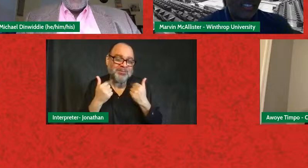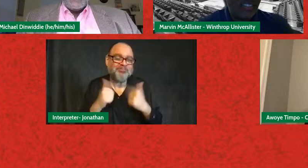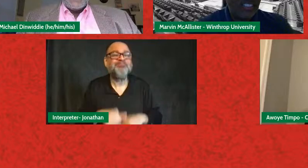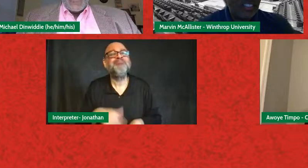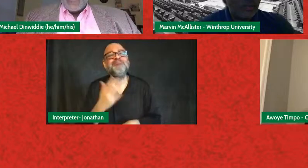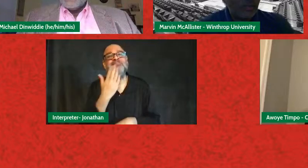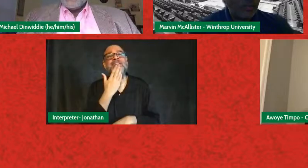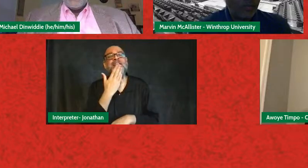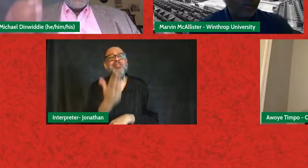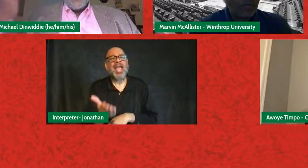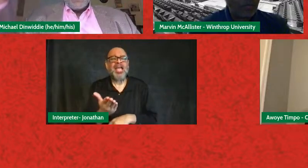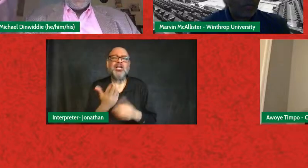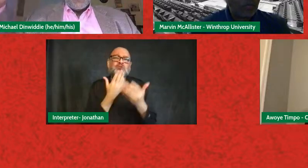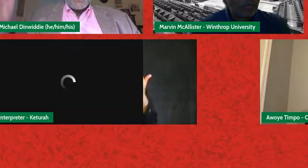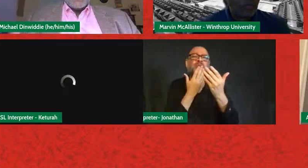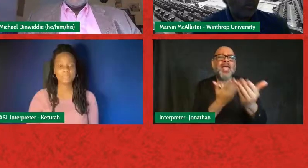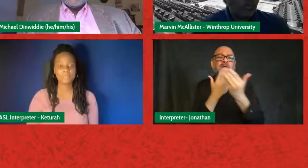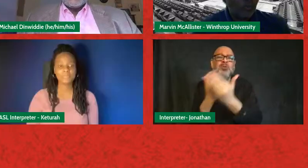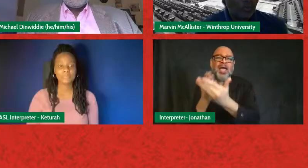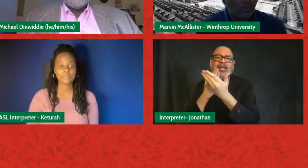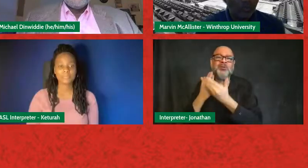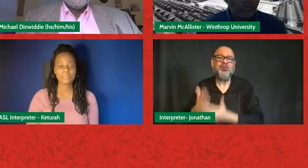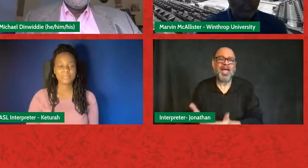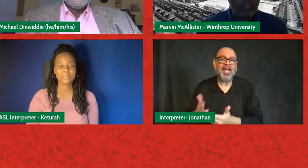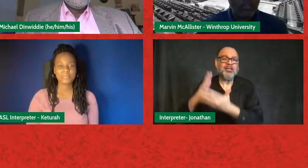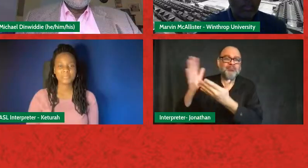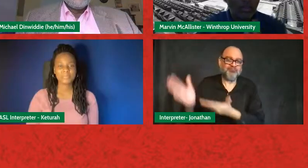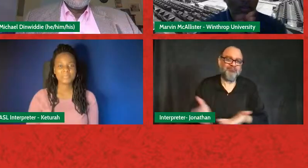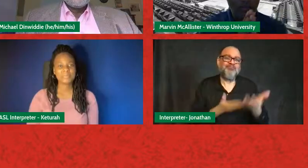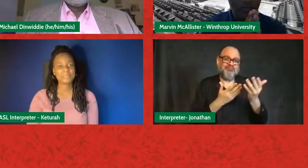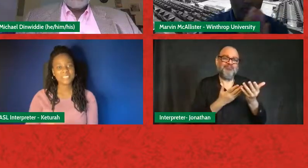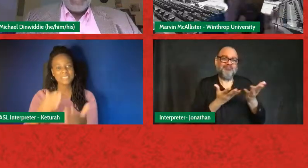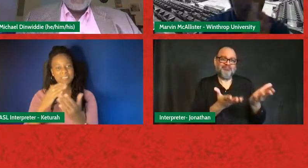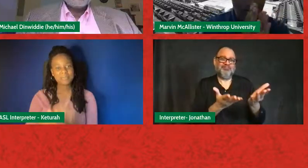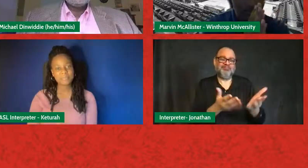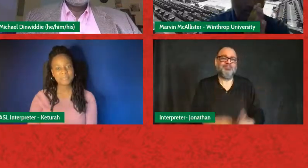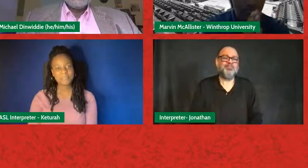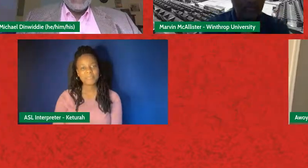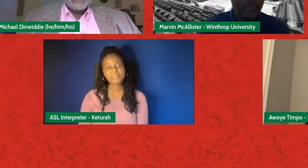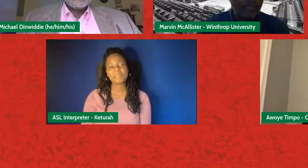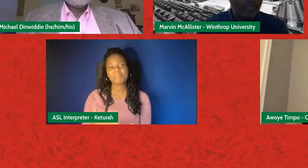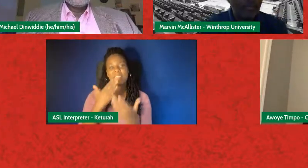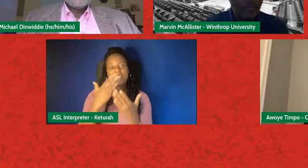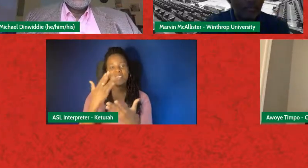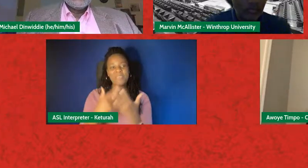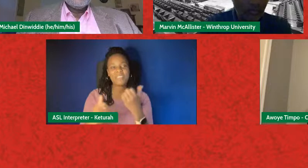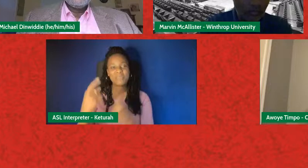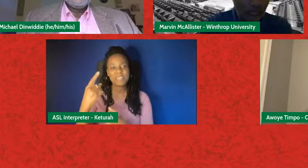much, panelists. And Erich, it's all yours. Thank you, everybody. Thank you.